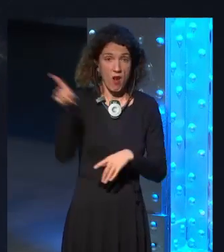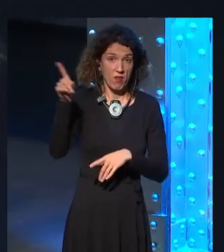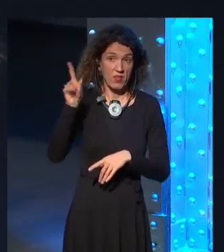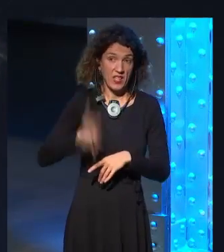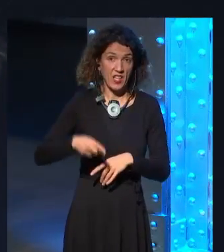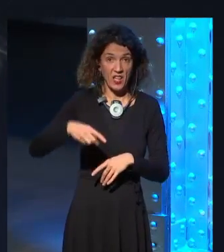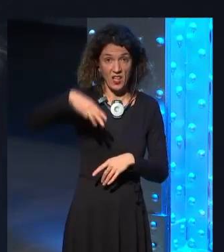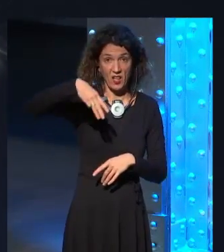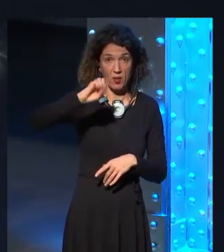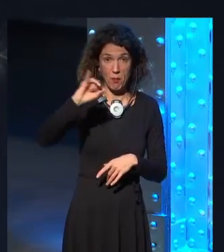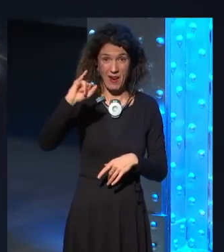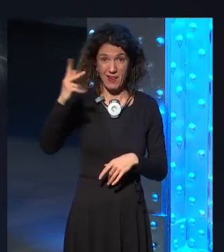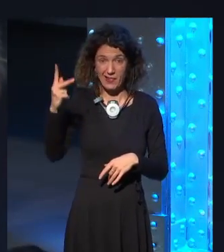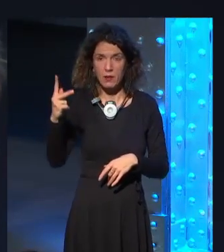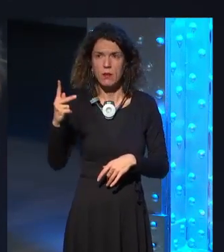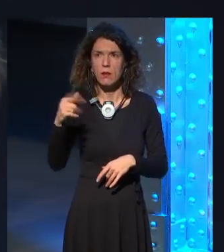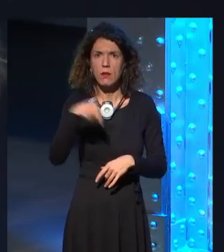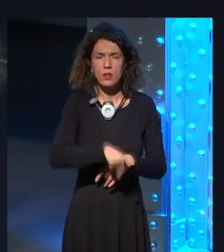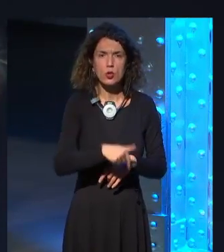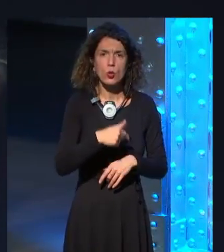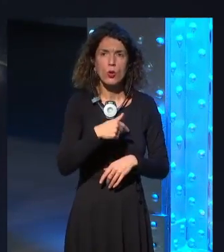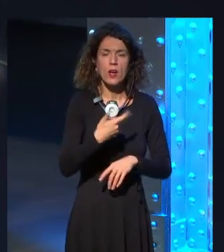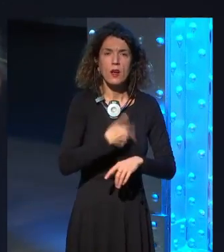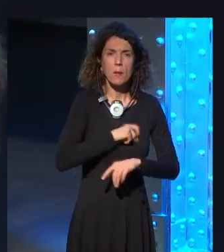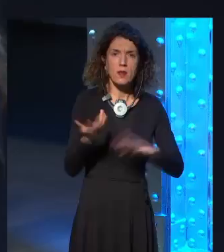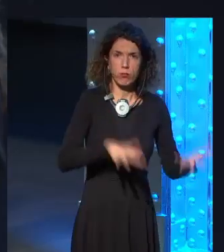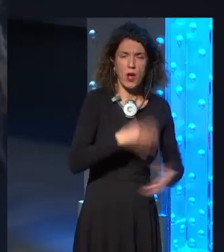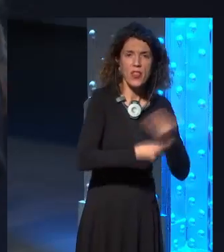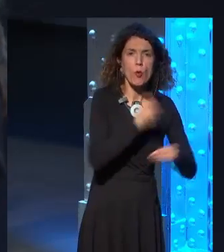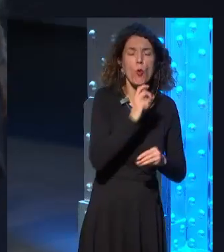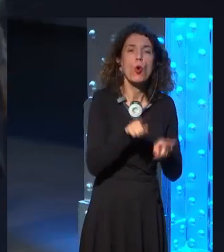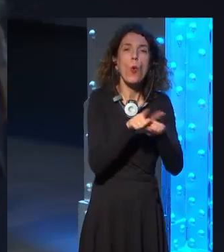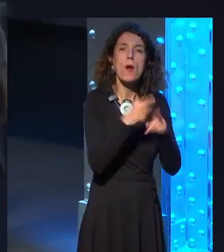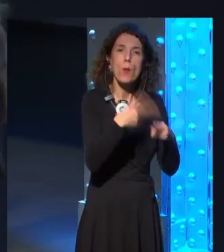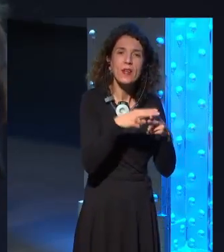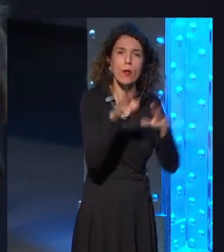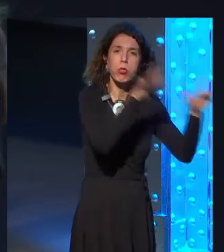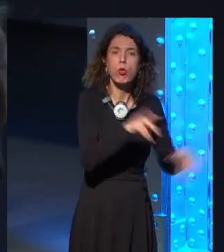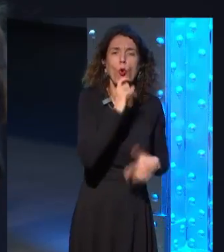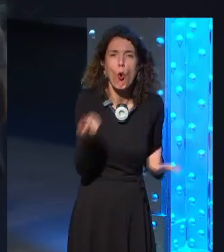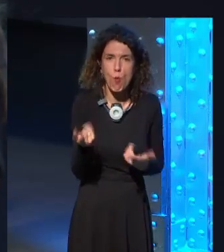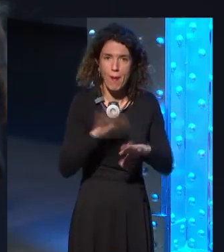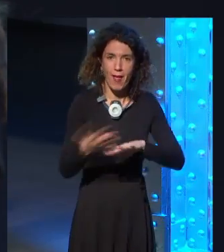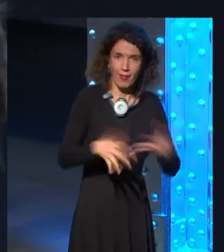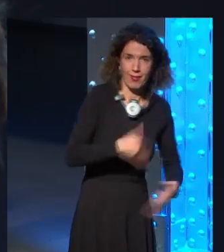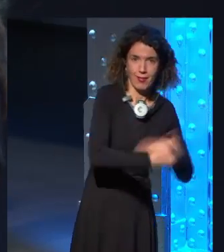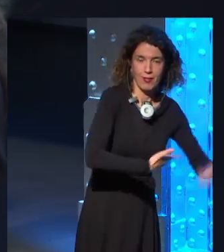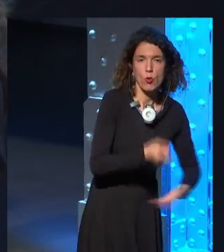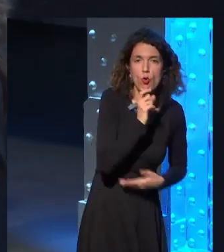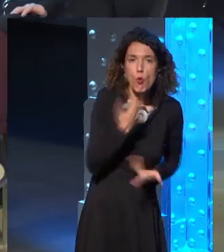on happiness, or an institute like that of Meik's. What can we do to convince our politicians about